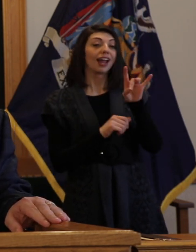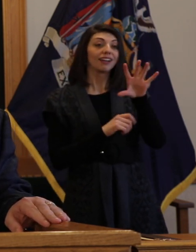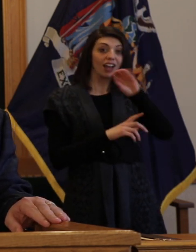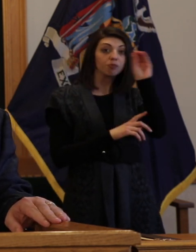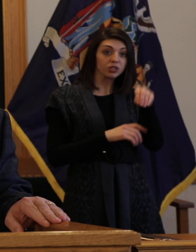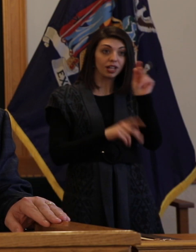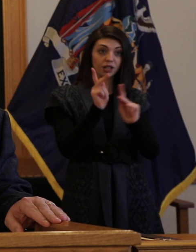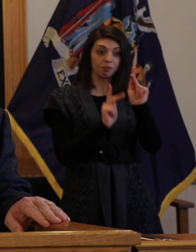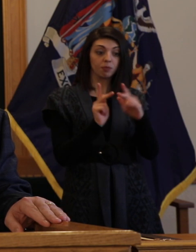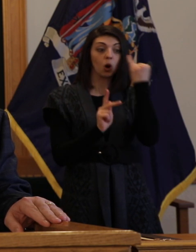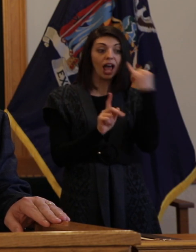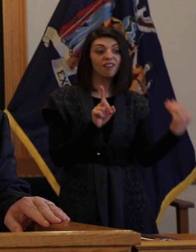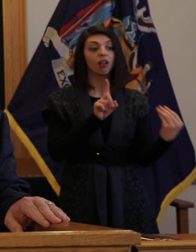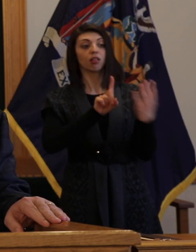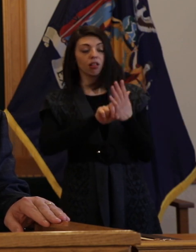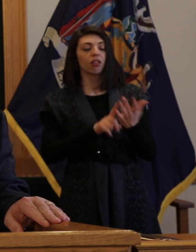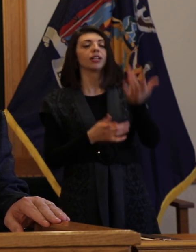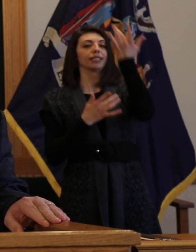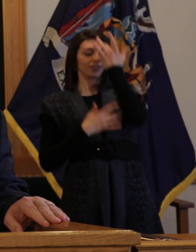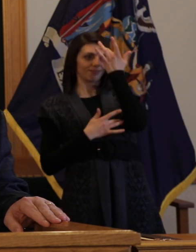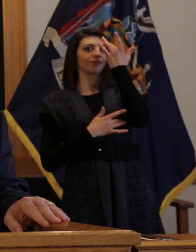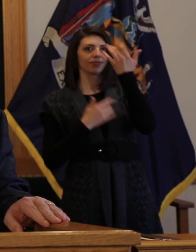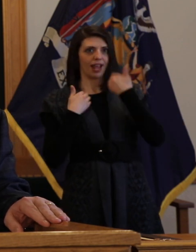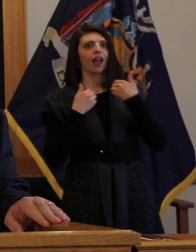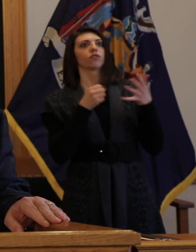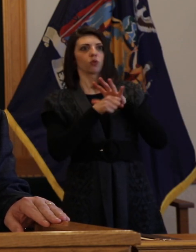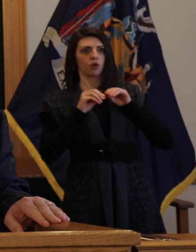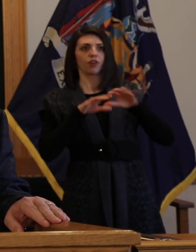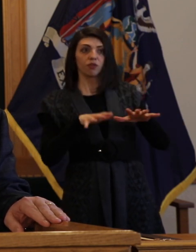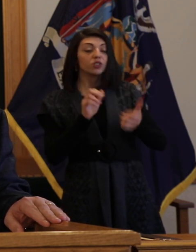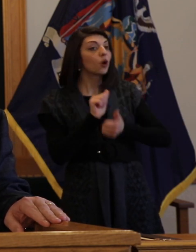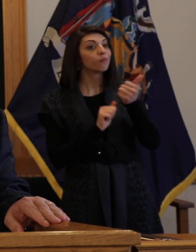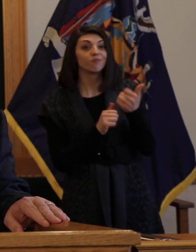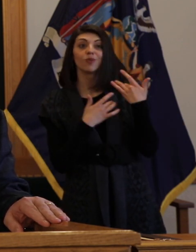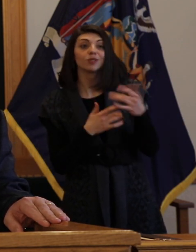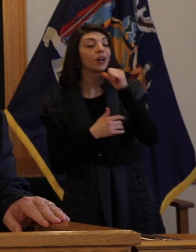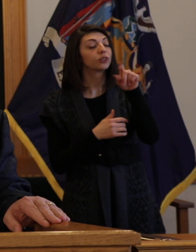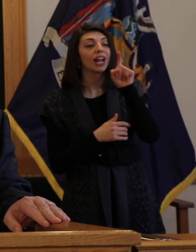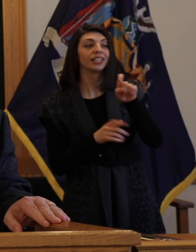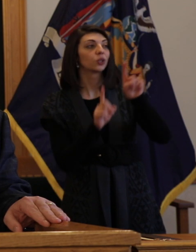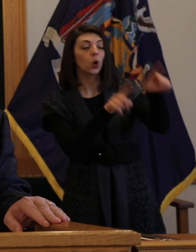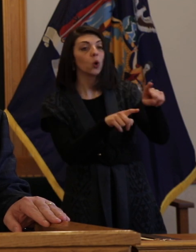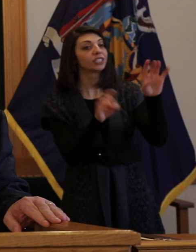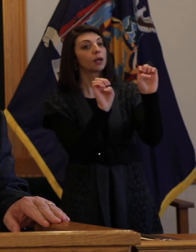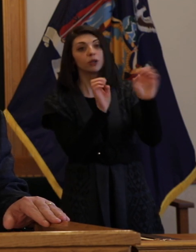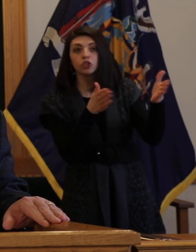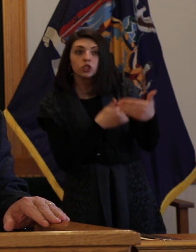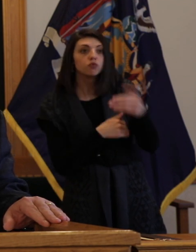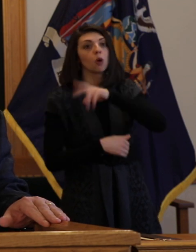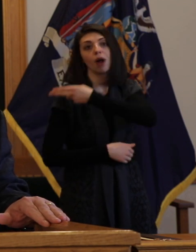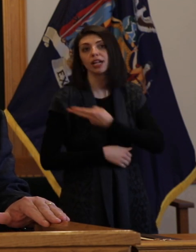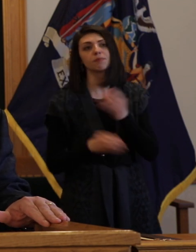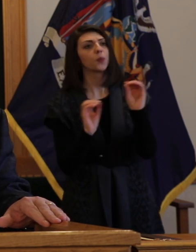should be able to be treated at home and will not need a hospital or an urgent care or emergency room. Please do not overrun